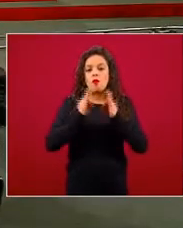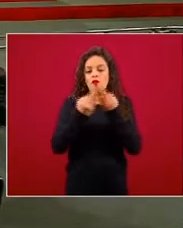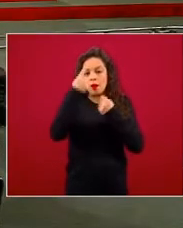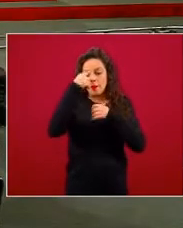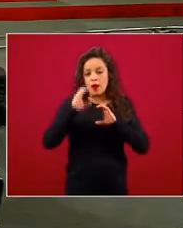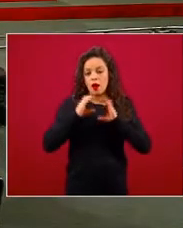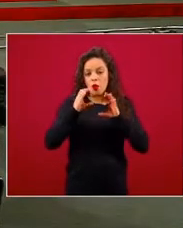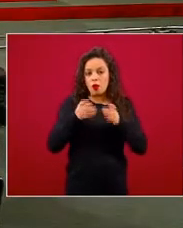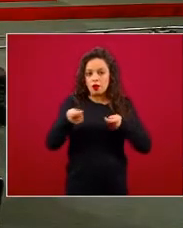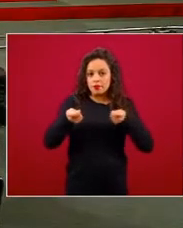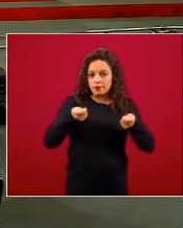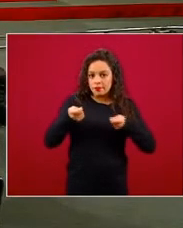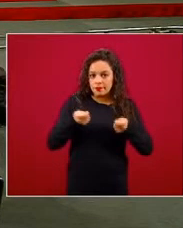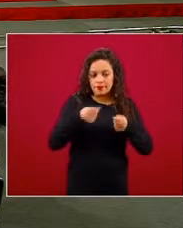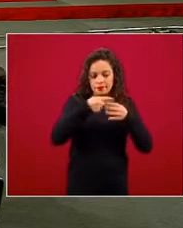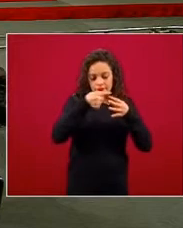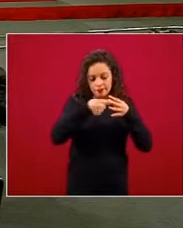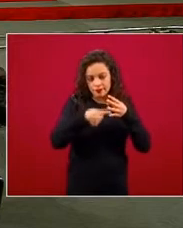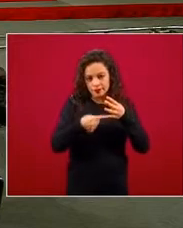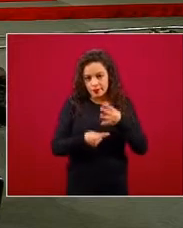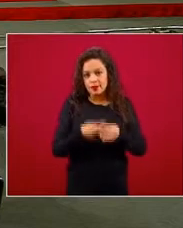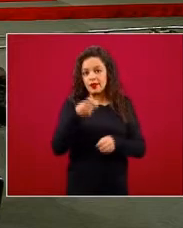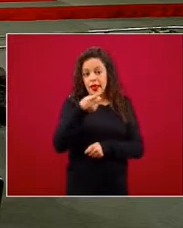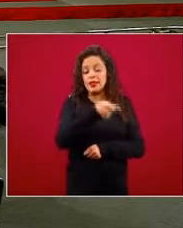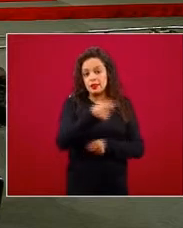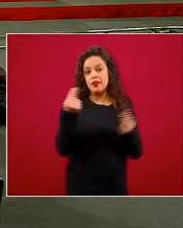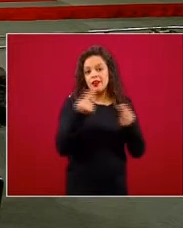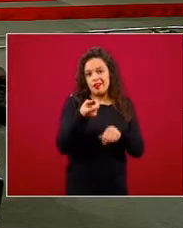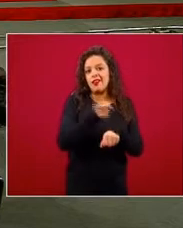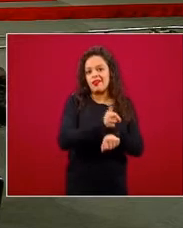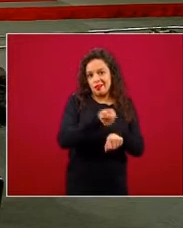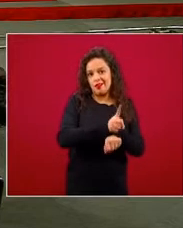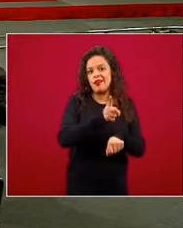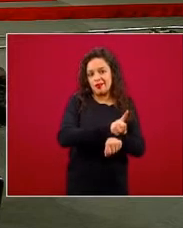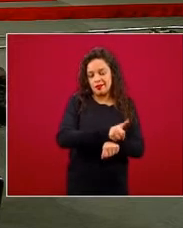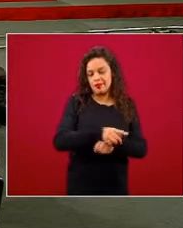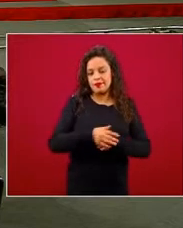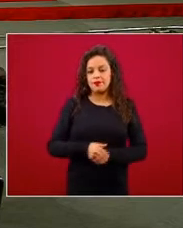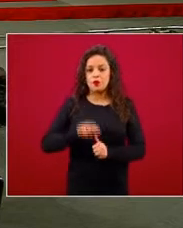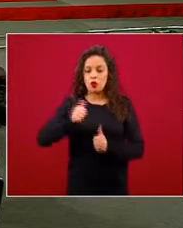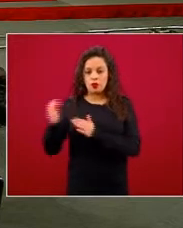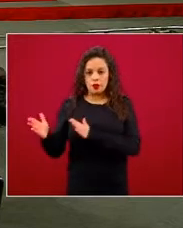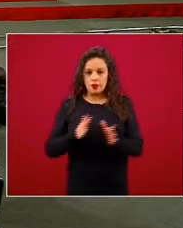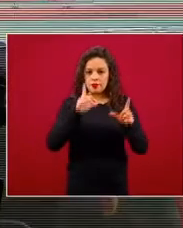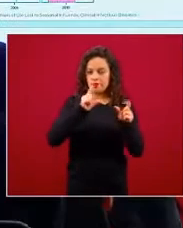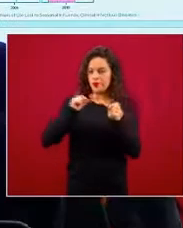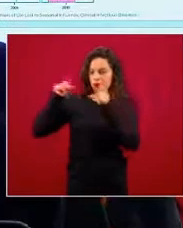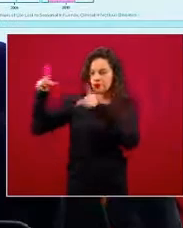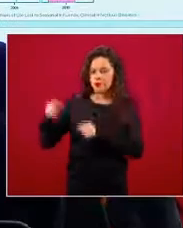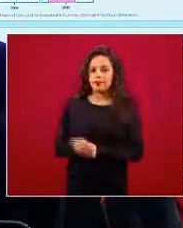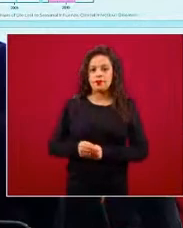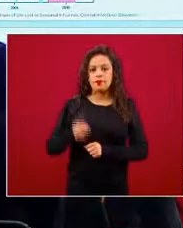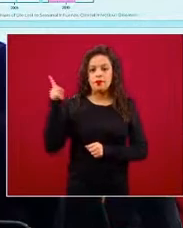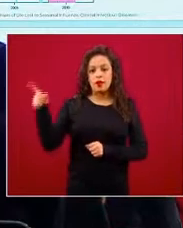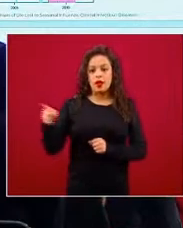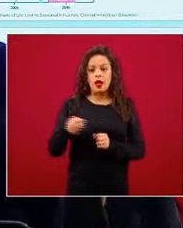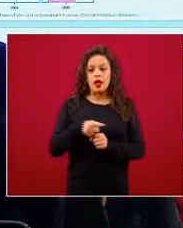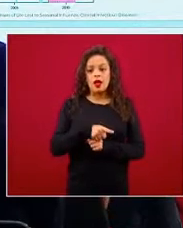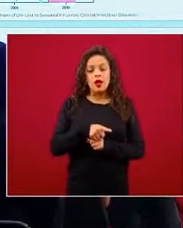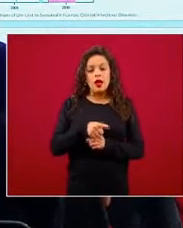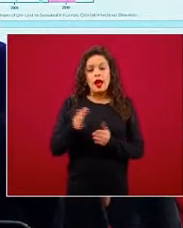Here is a study that was published in a very prestigious international magazine, and it's called Clinic